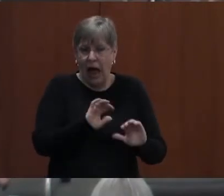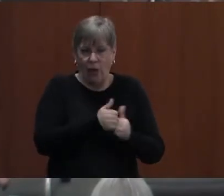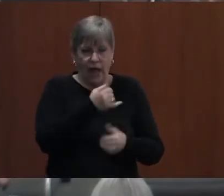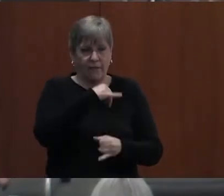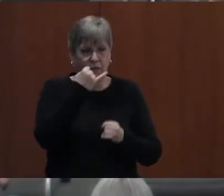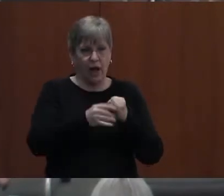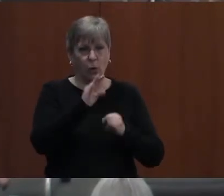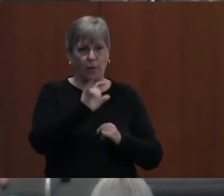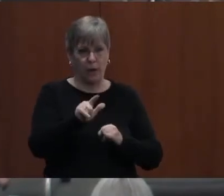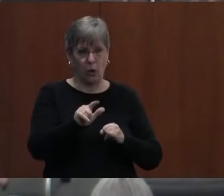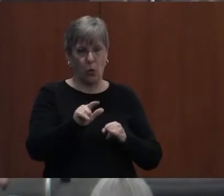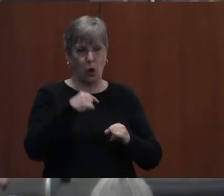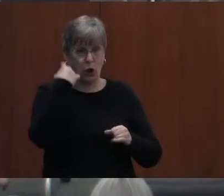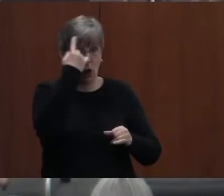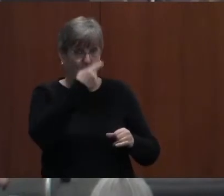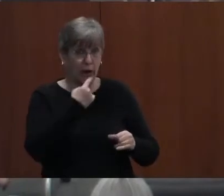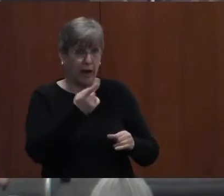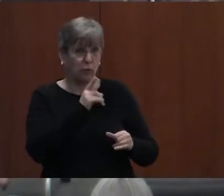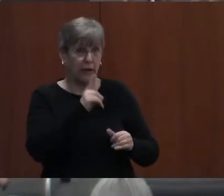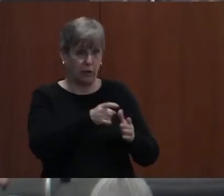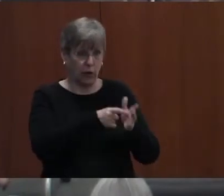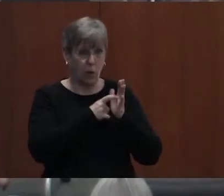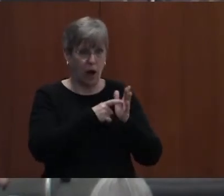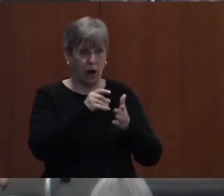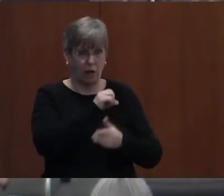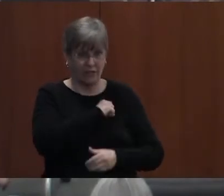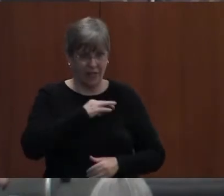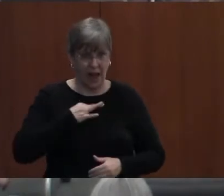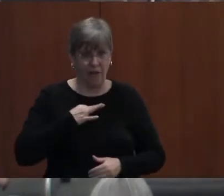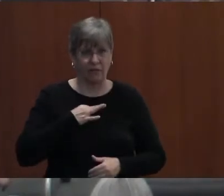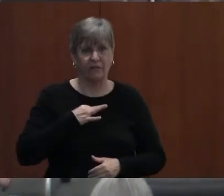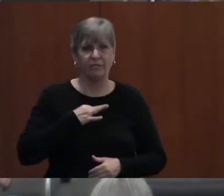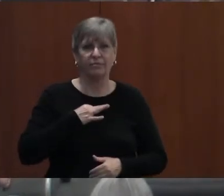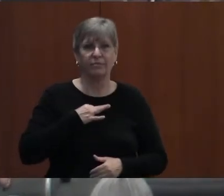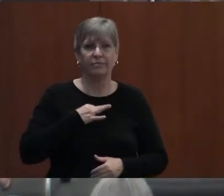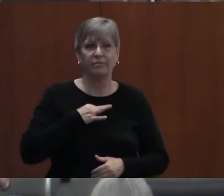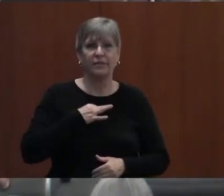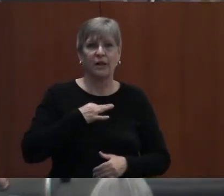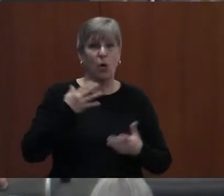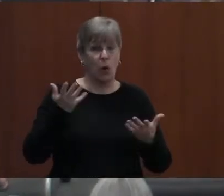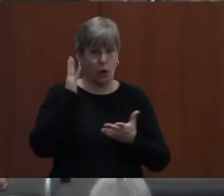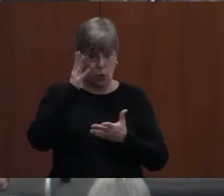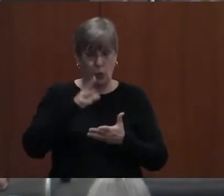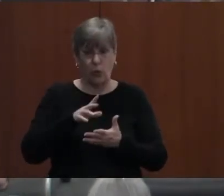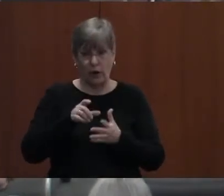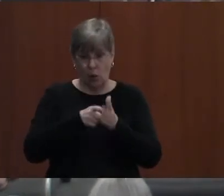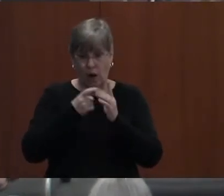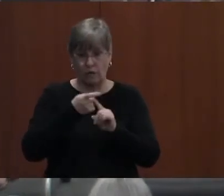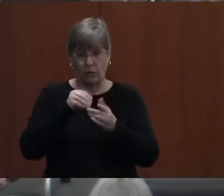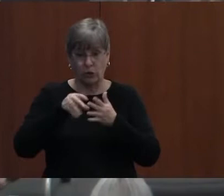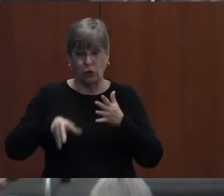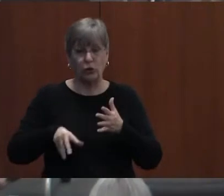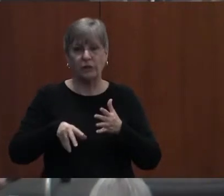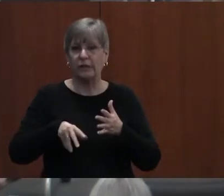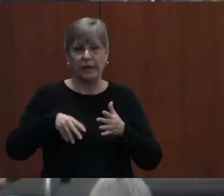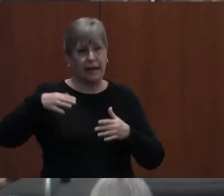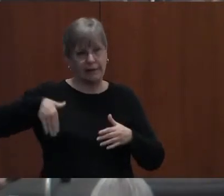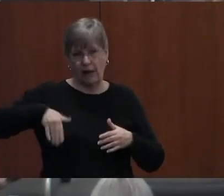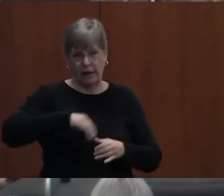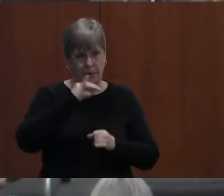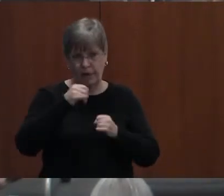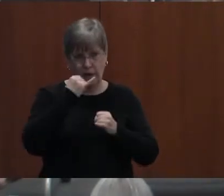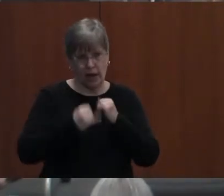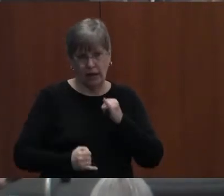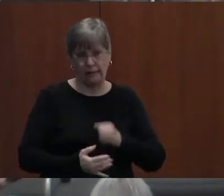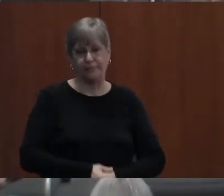will look and what it will really require of staff and of what will require of students is yet to be